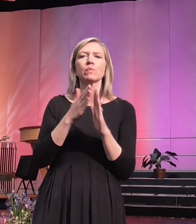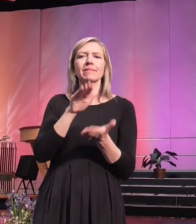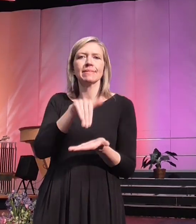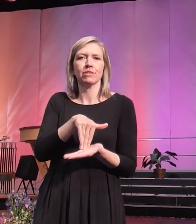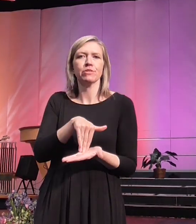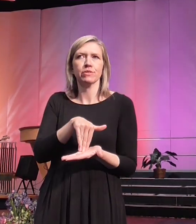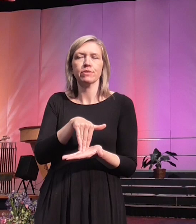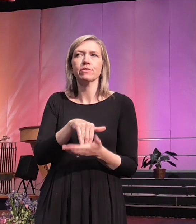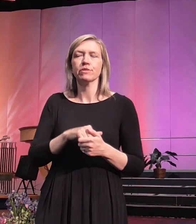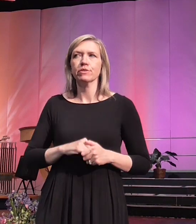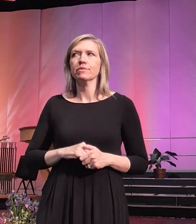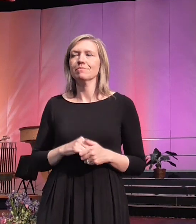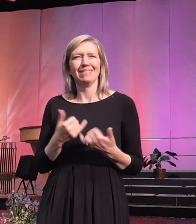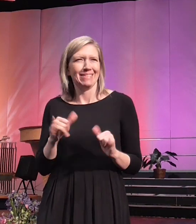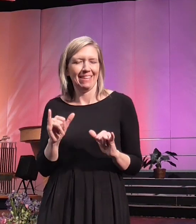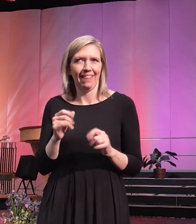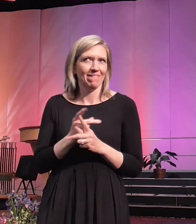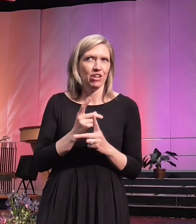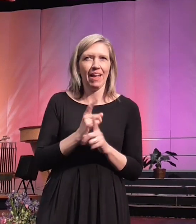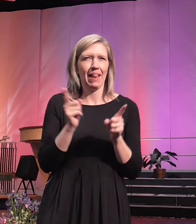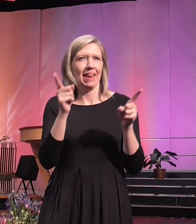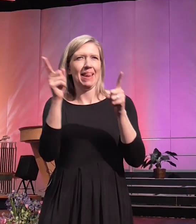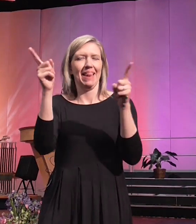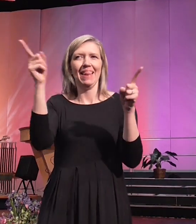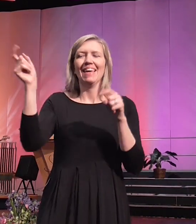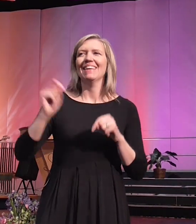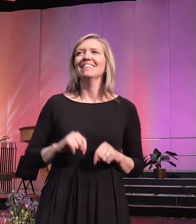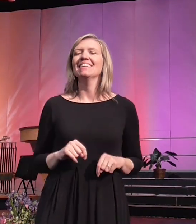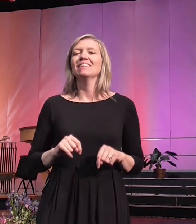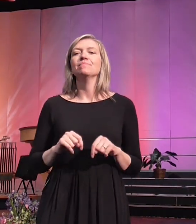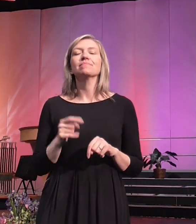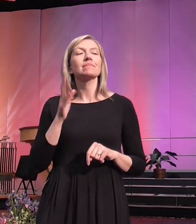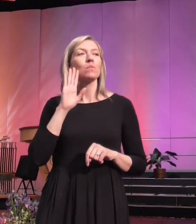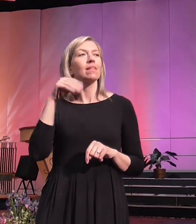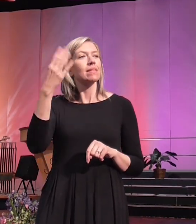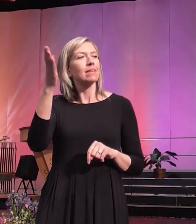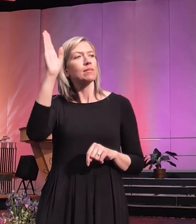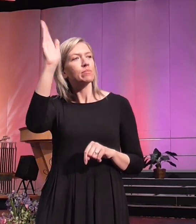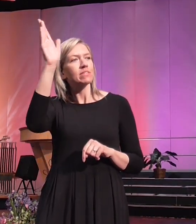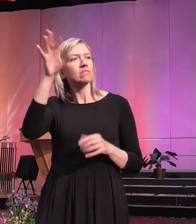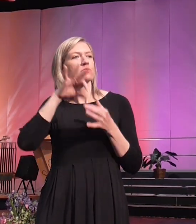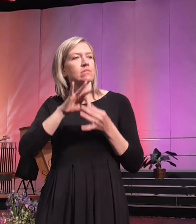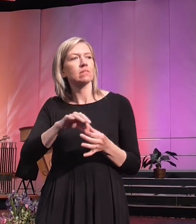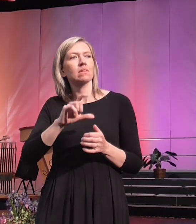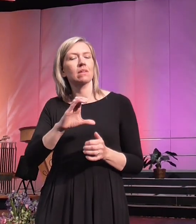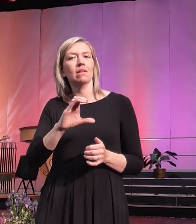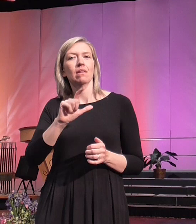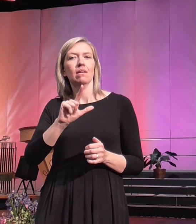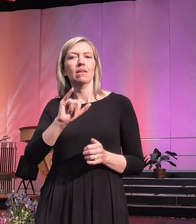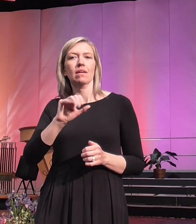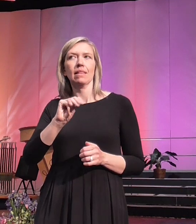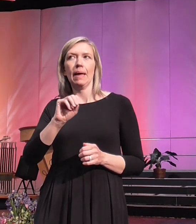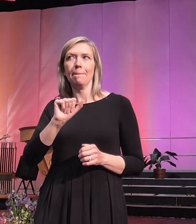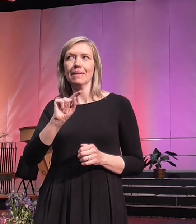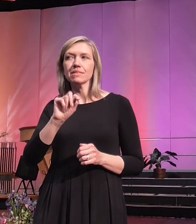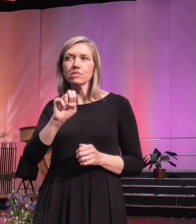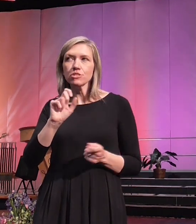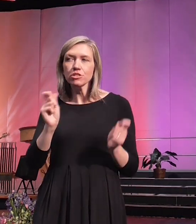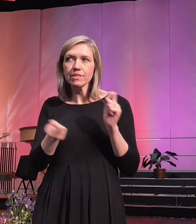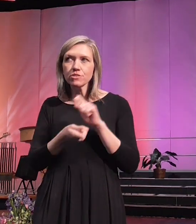center. Yeah. I'm still getting my way around the campus here. Presentation about climate change and